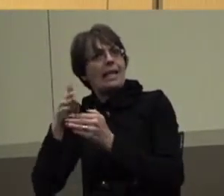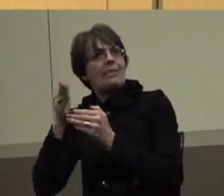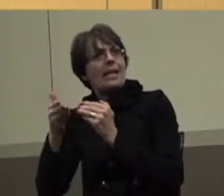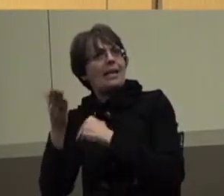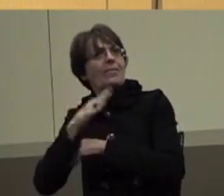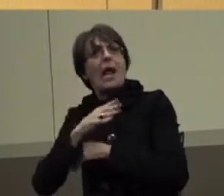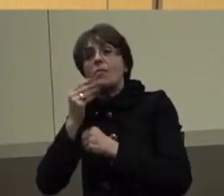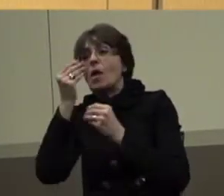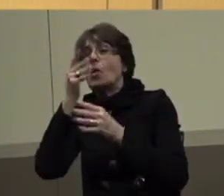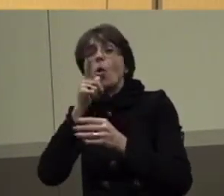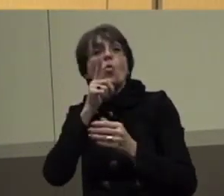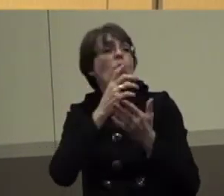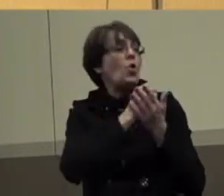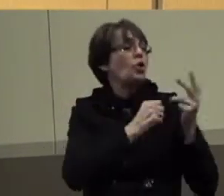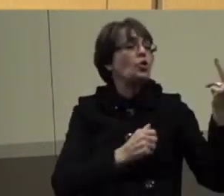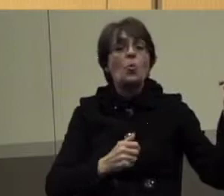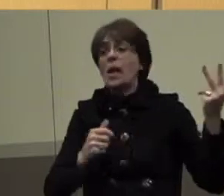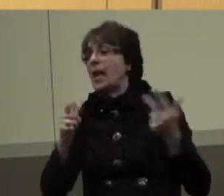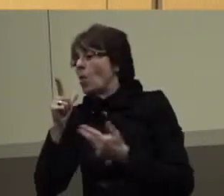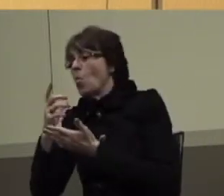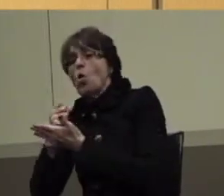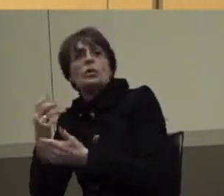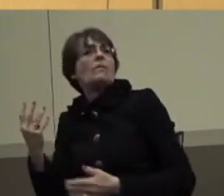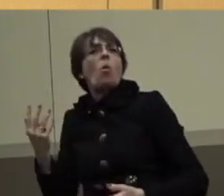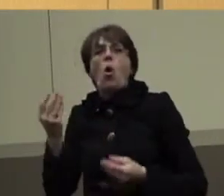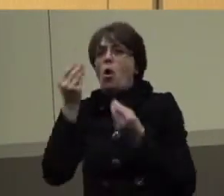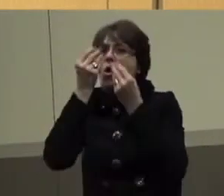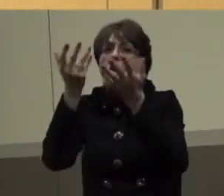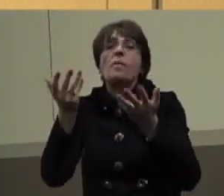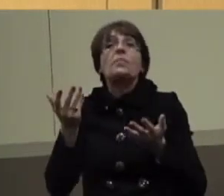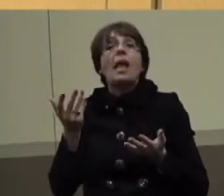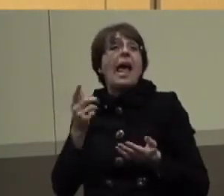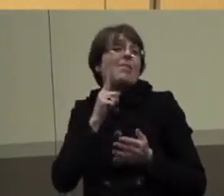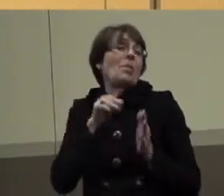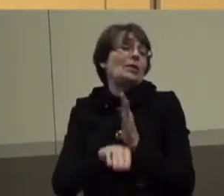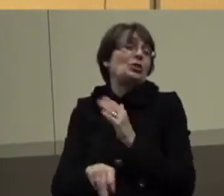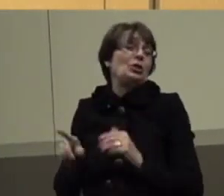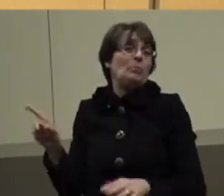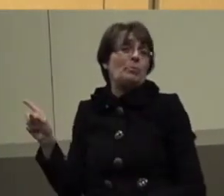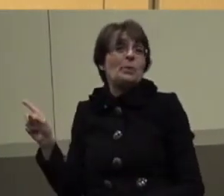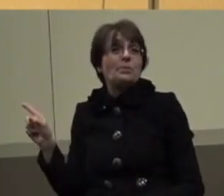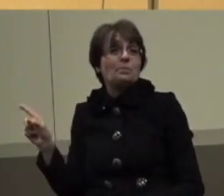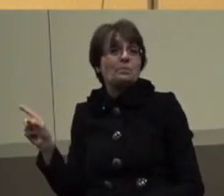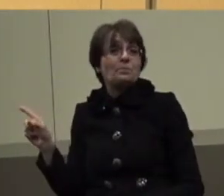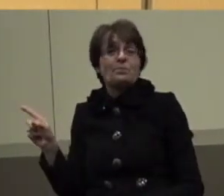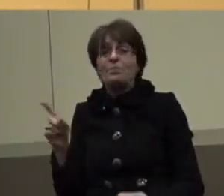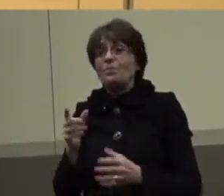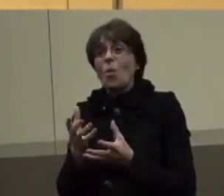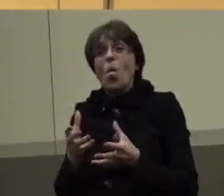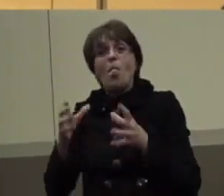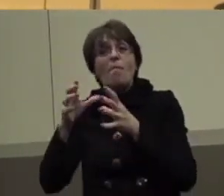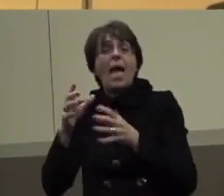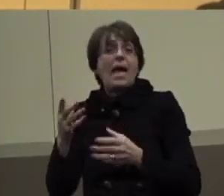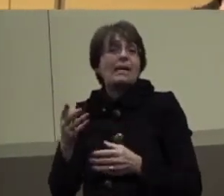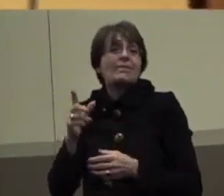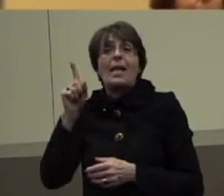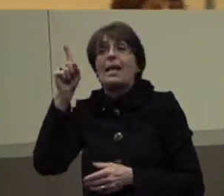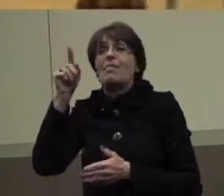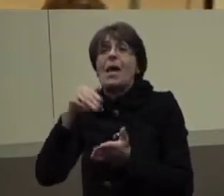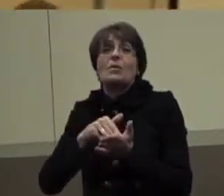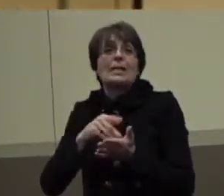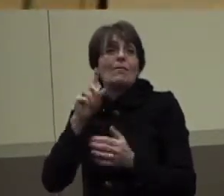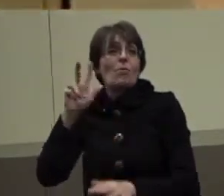care who earns 3 and who earns 4, and they're really cheap. I mean, you get a whole bag of like 1,000 of them